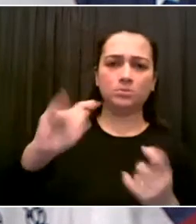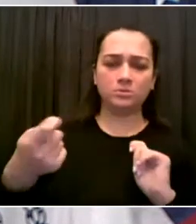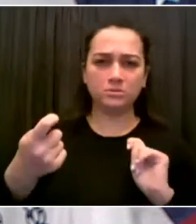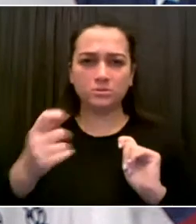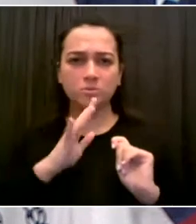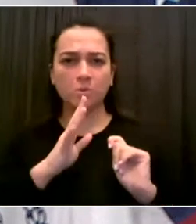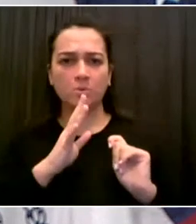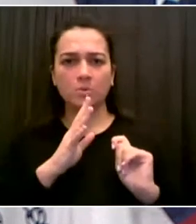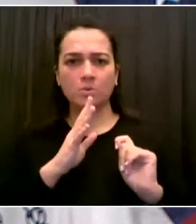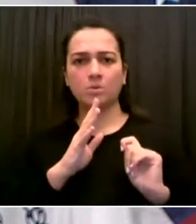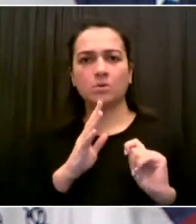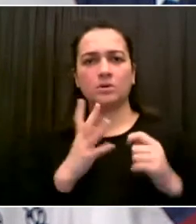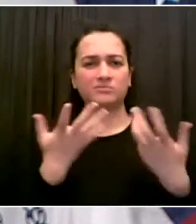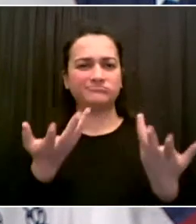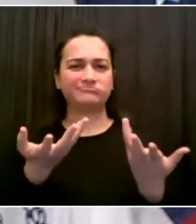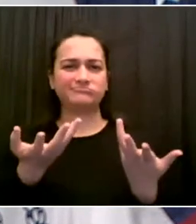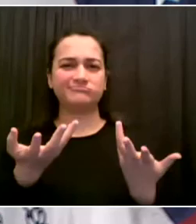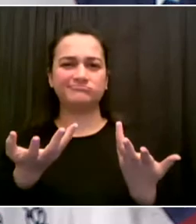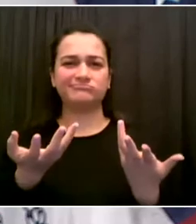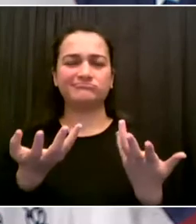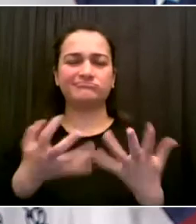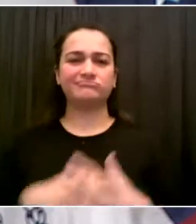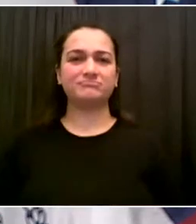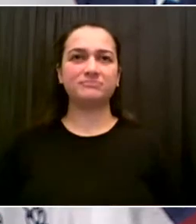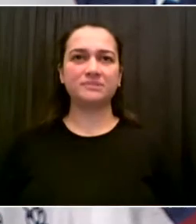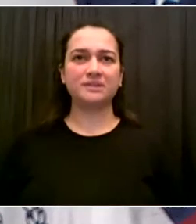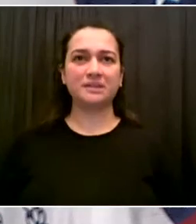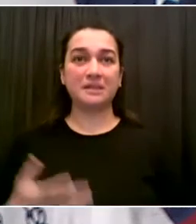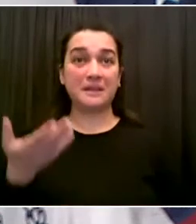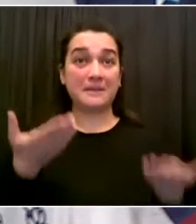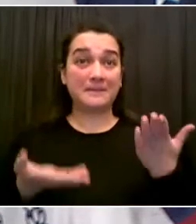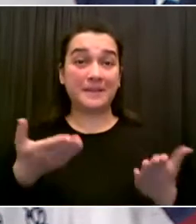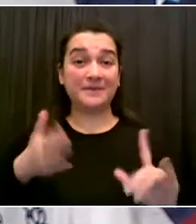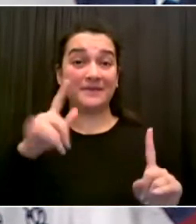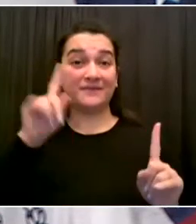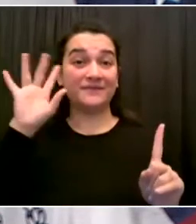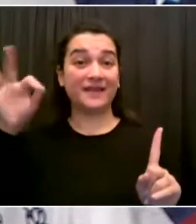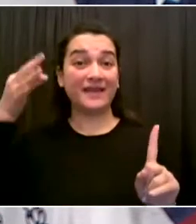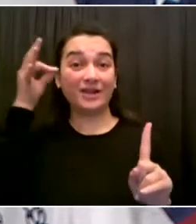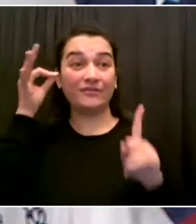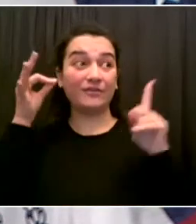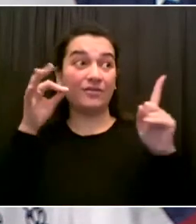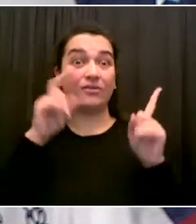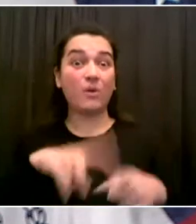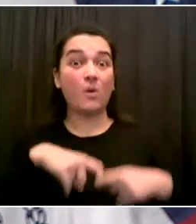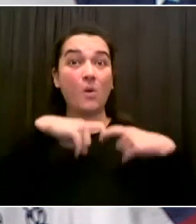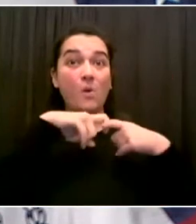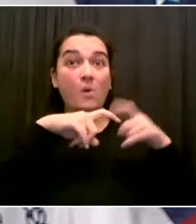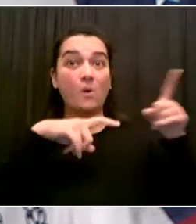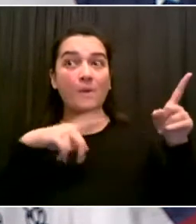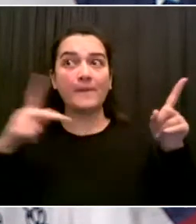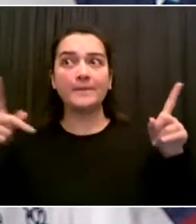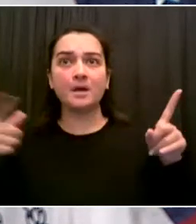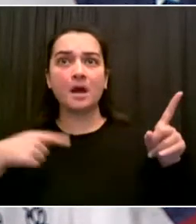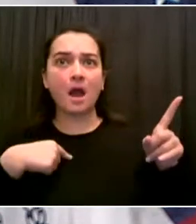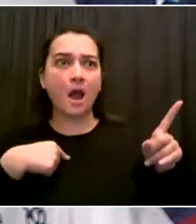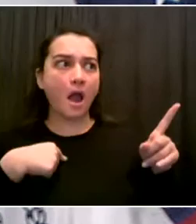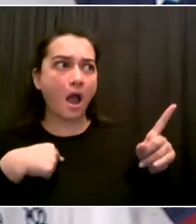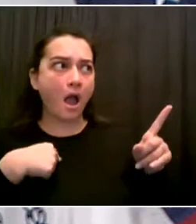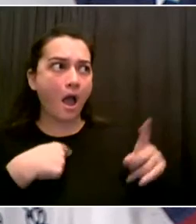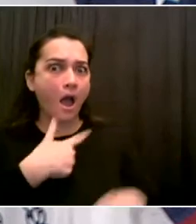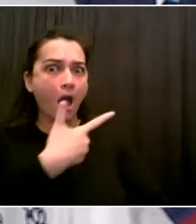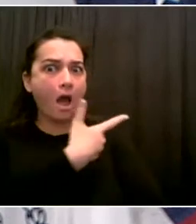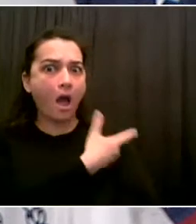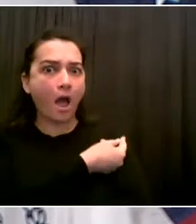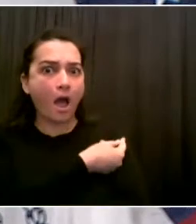vaccines are safe. Might this make them think, well, this is just what I feared, the vaccines aren't safe? I'll